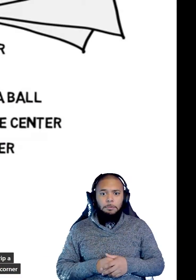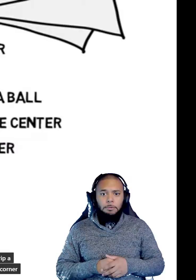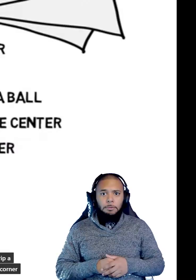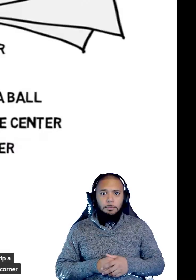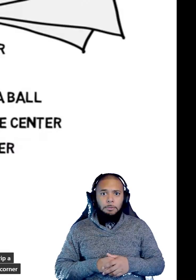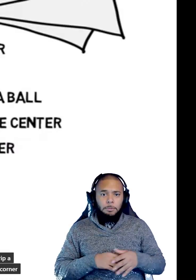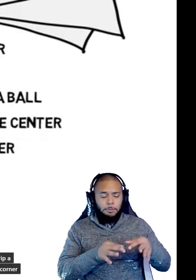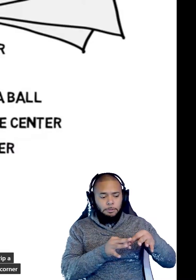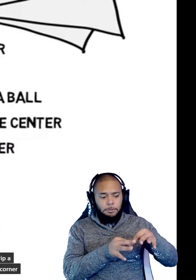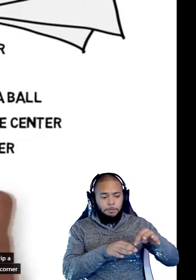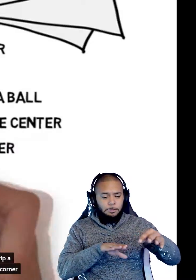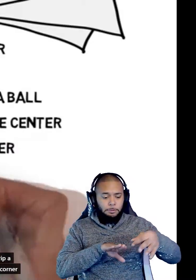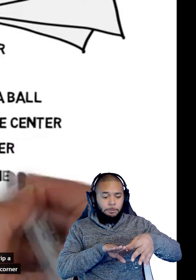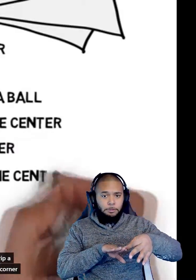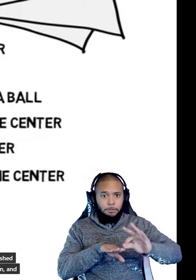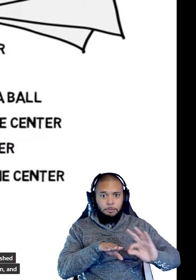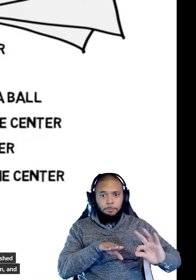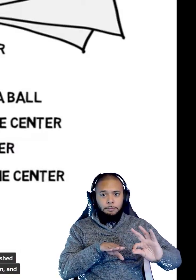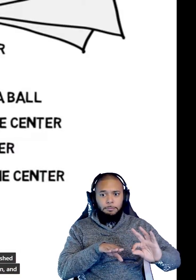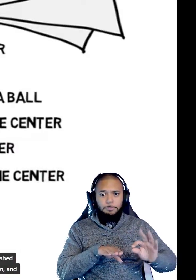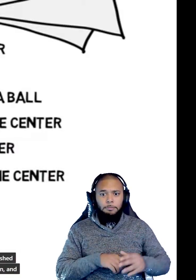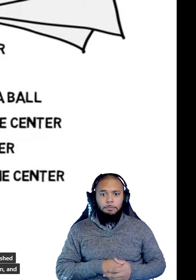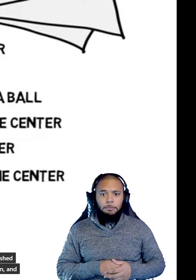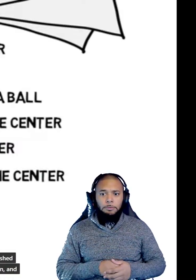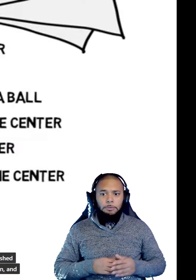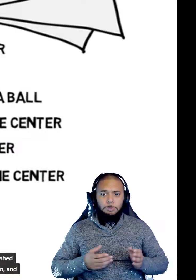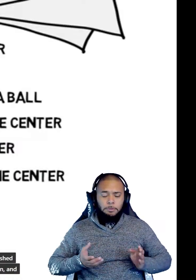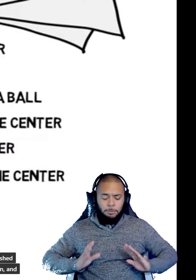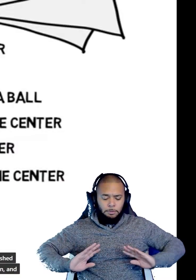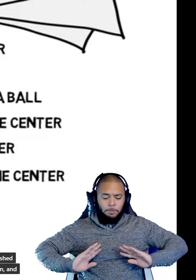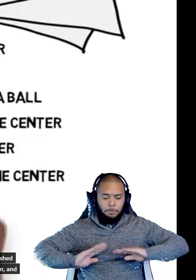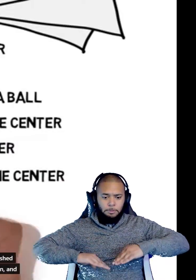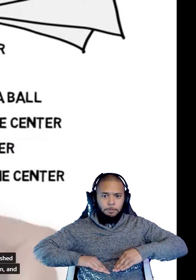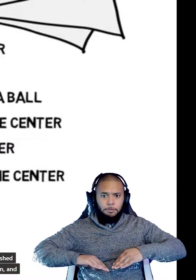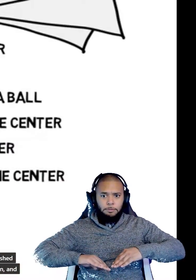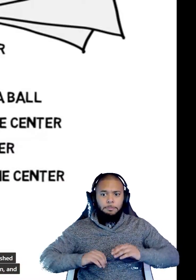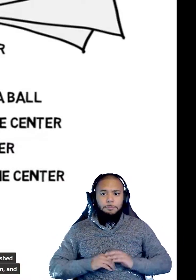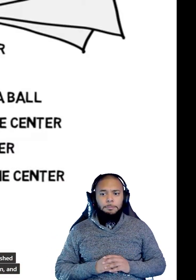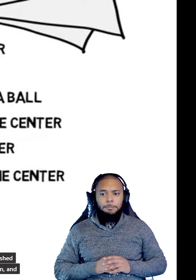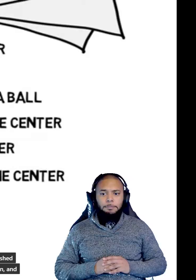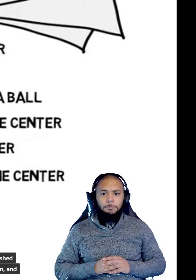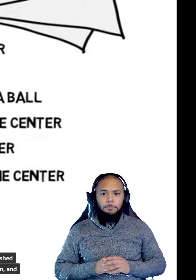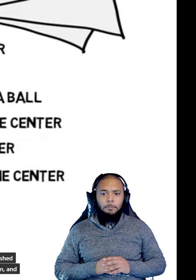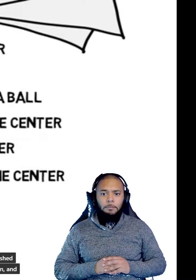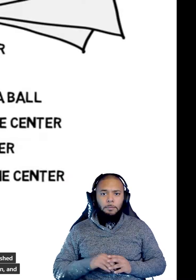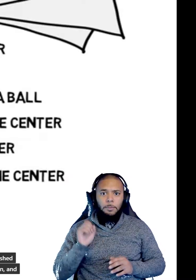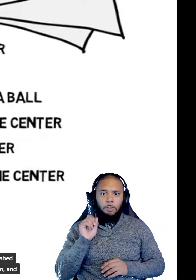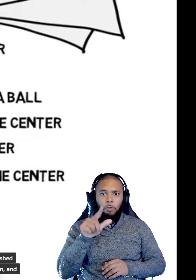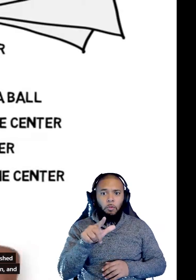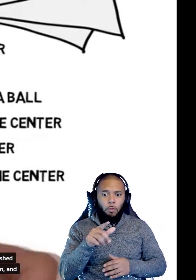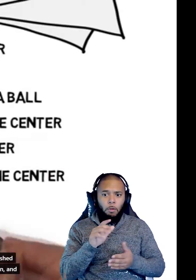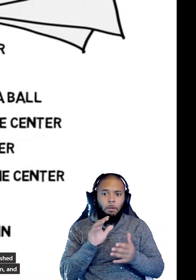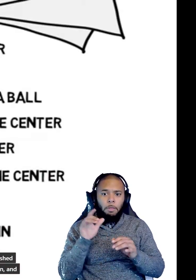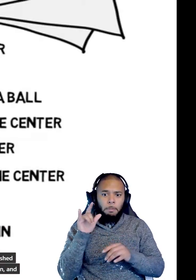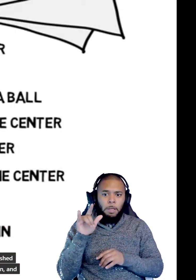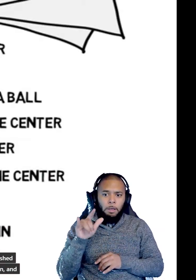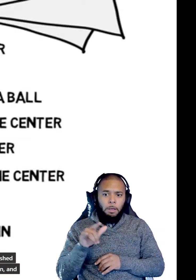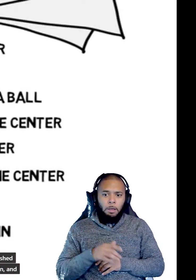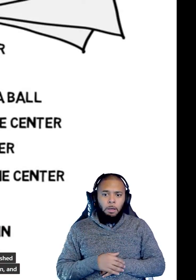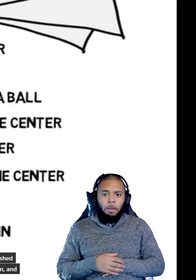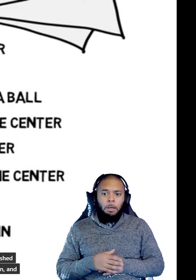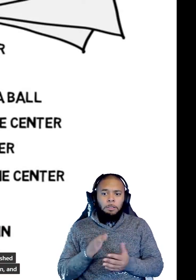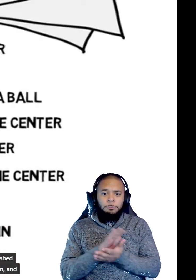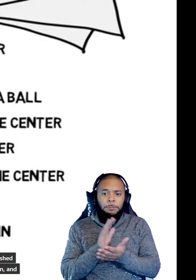out of the paper, fold the corner sides to the center, toss the finished plane, fold the paper in